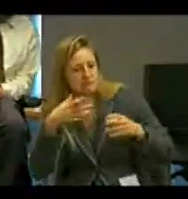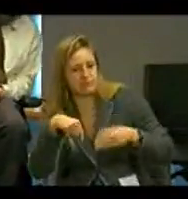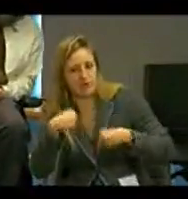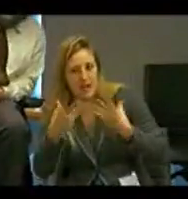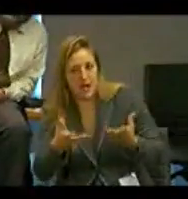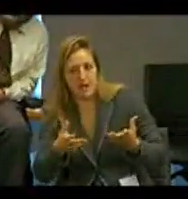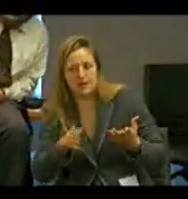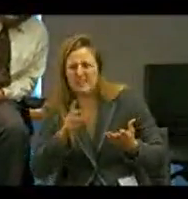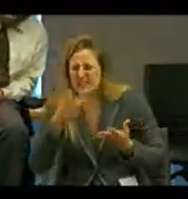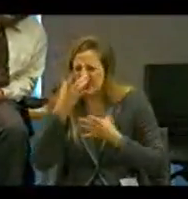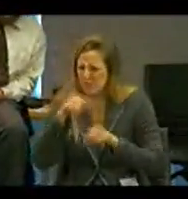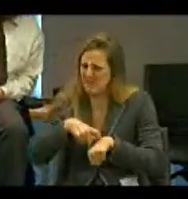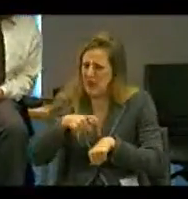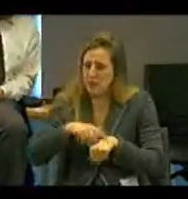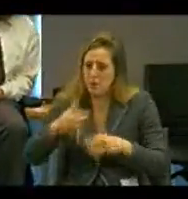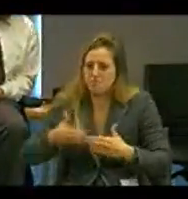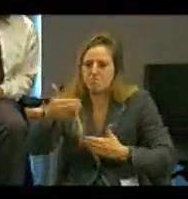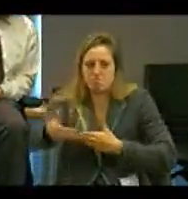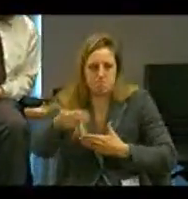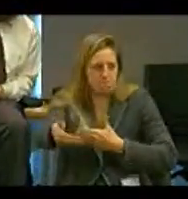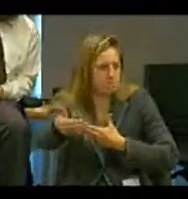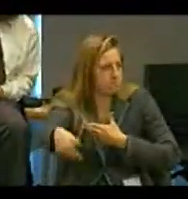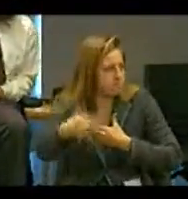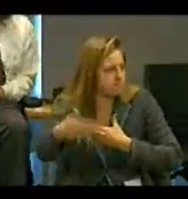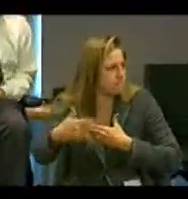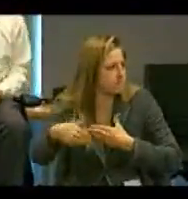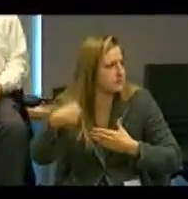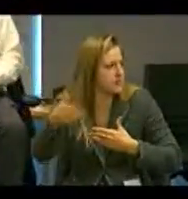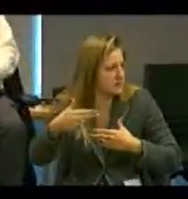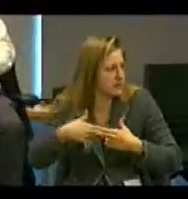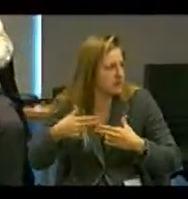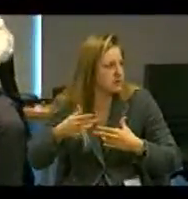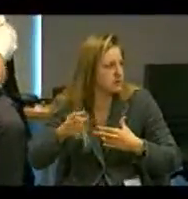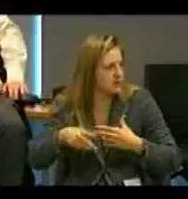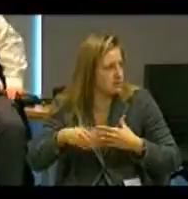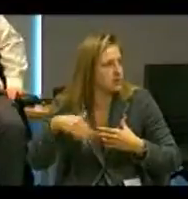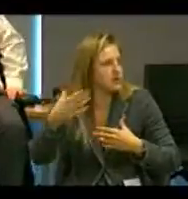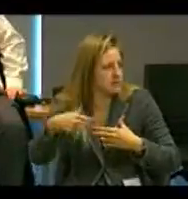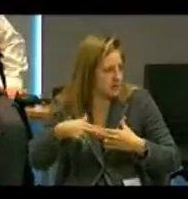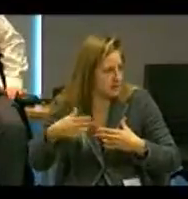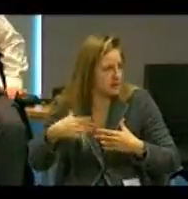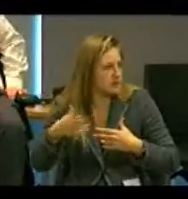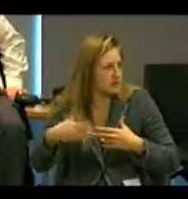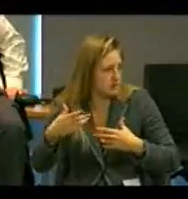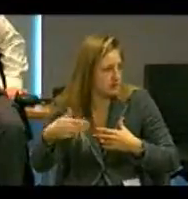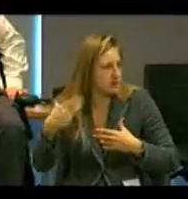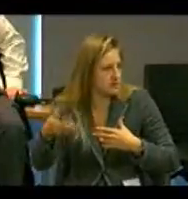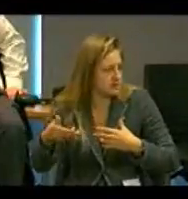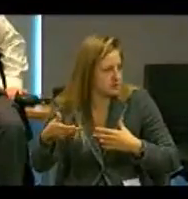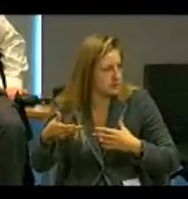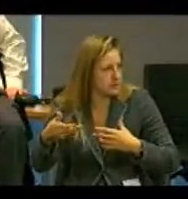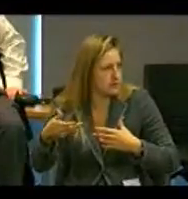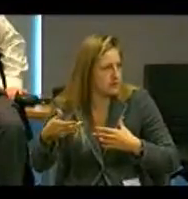in the interest of time, I'm going to skip forward. Keep going. Next slide. Next slide. Next slide.